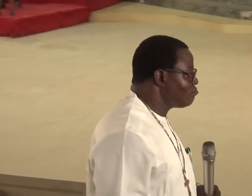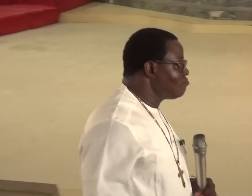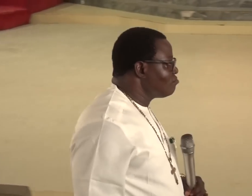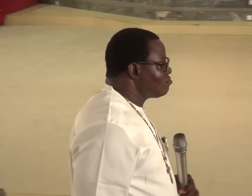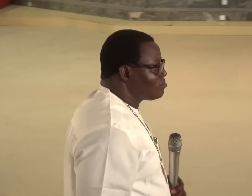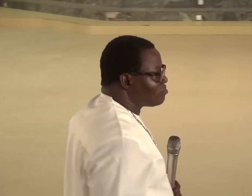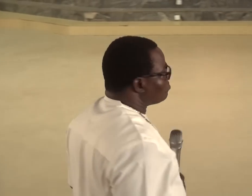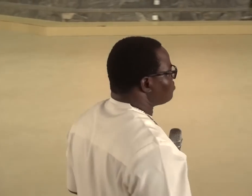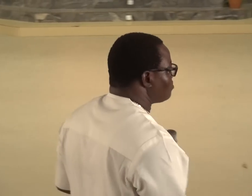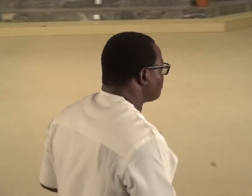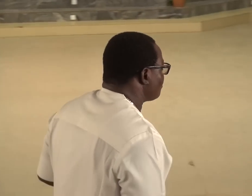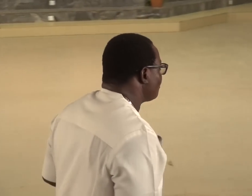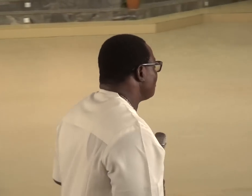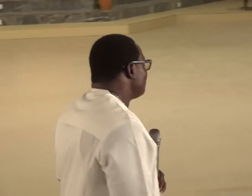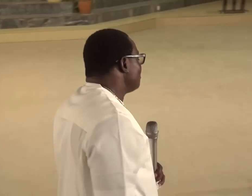Hey.